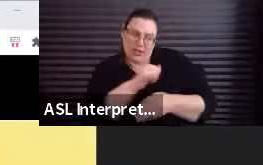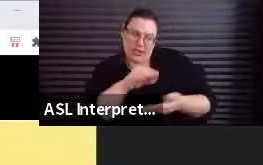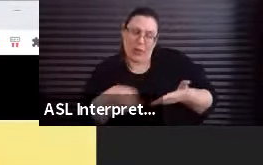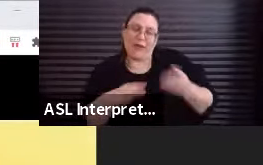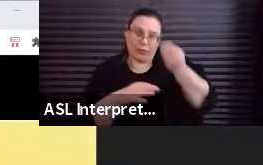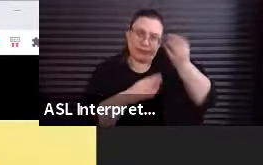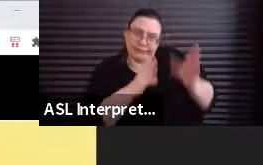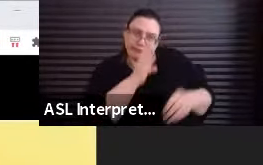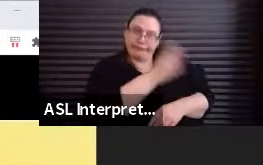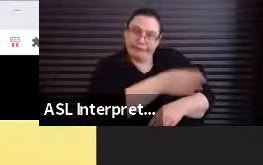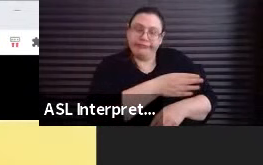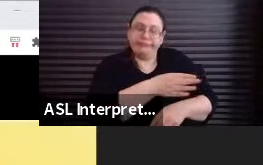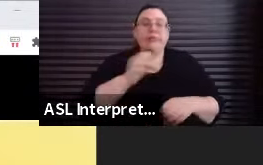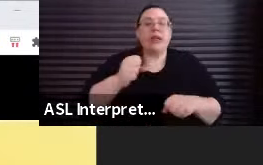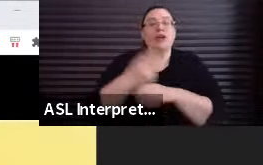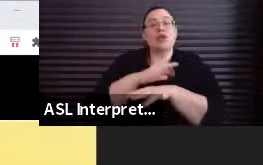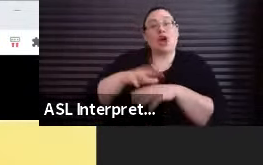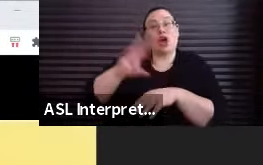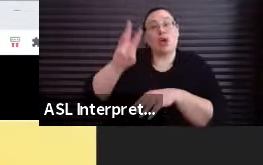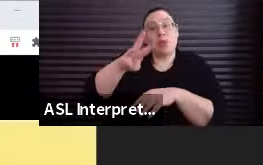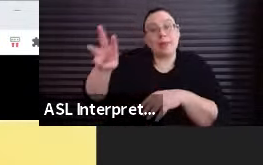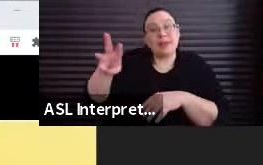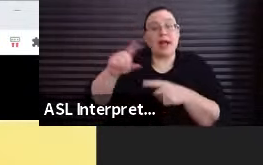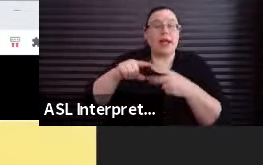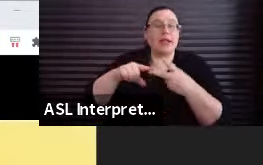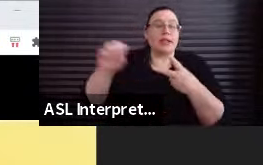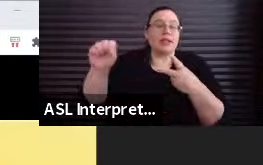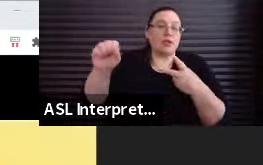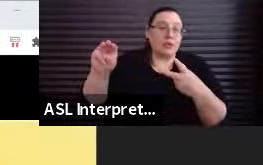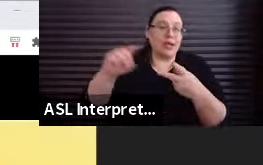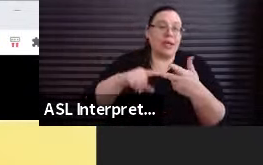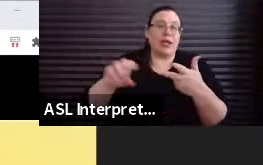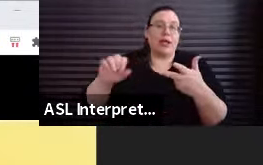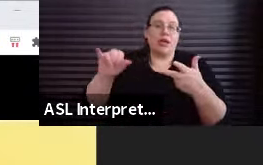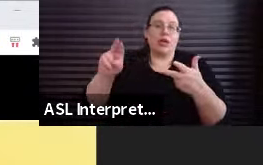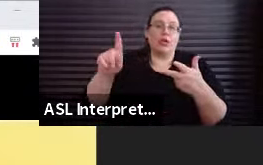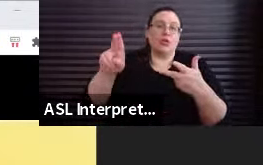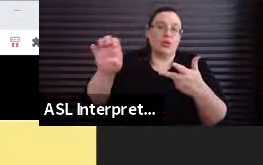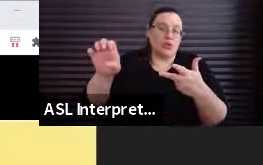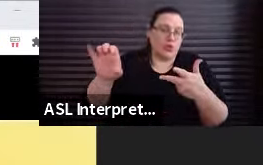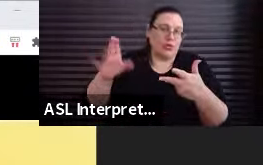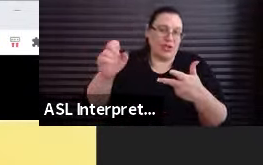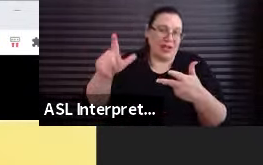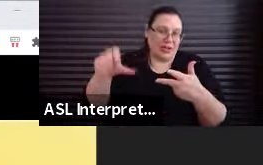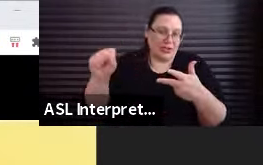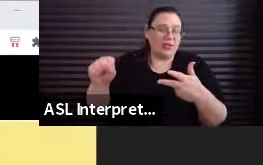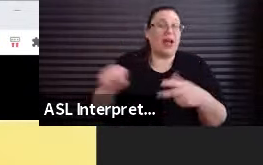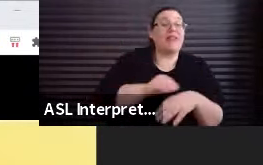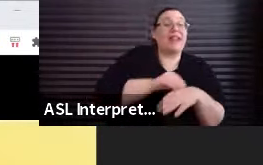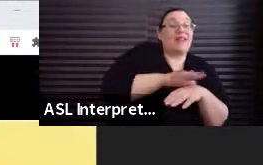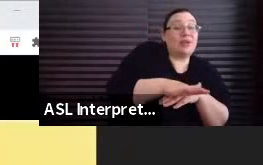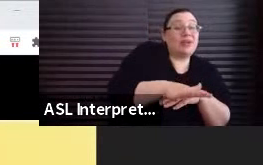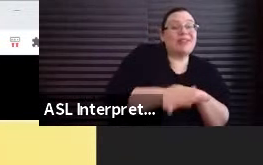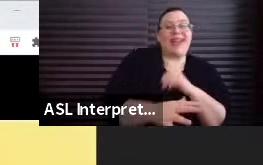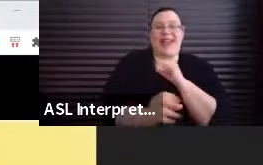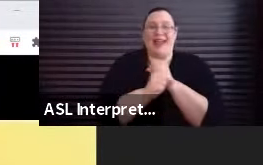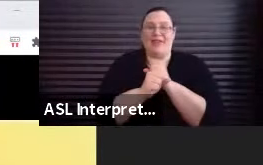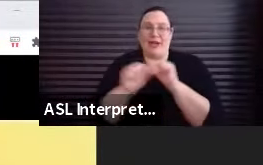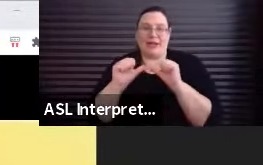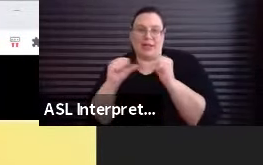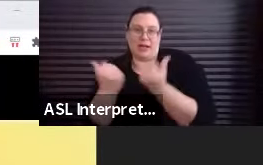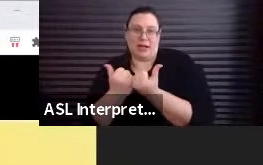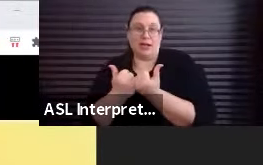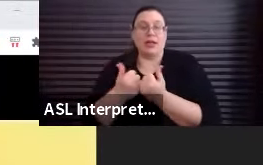It can be used on the website, social media, and YouTube channels of the influencer, advertiser, and agencies. Pension and